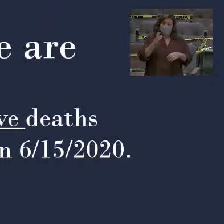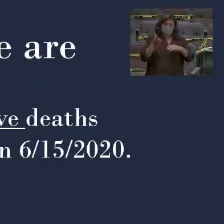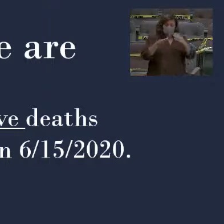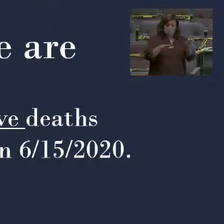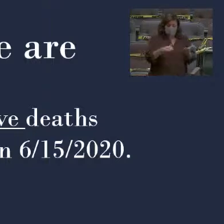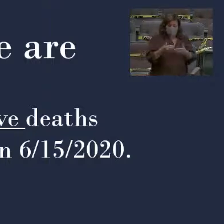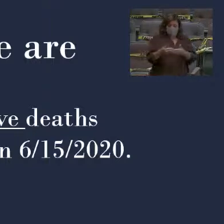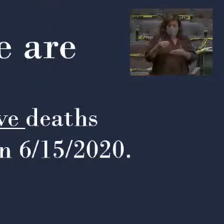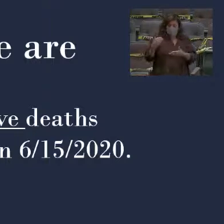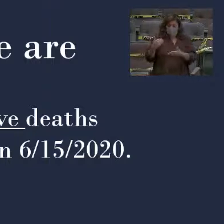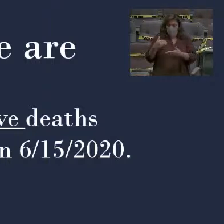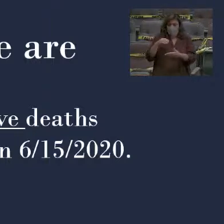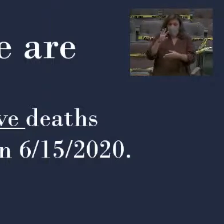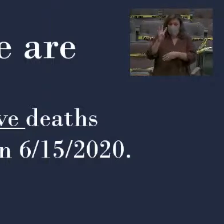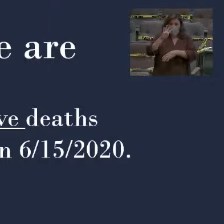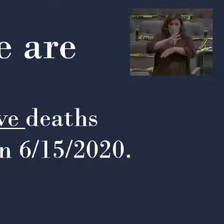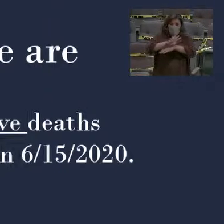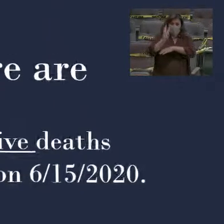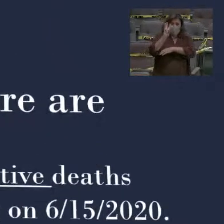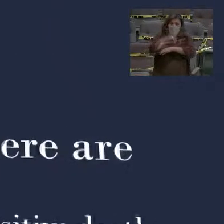in the past 4 to 6 days.